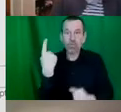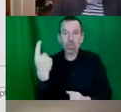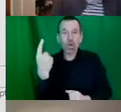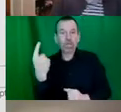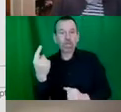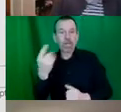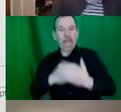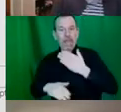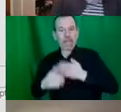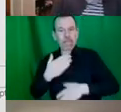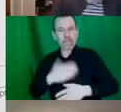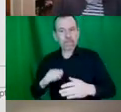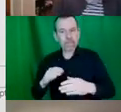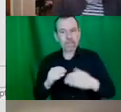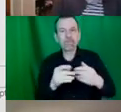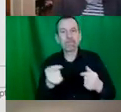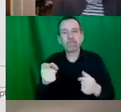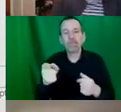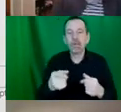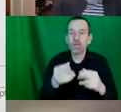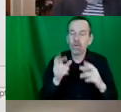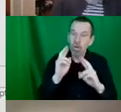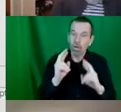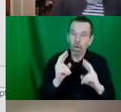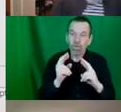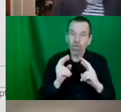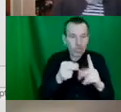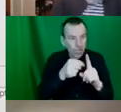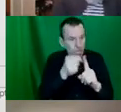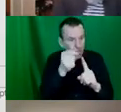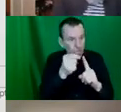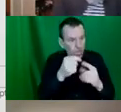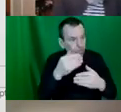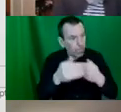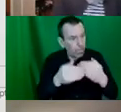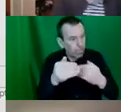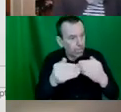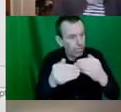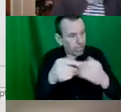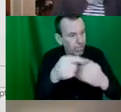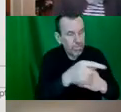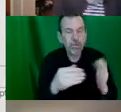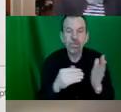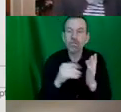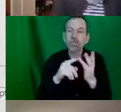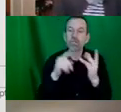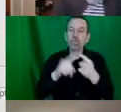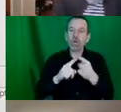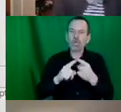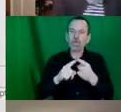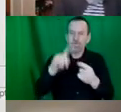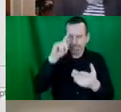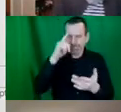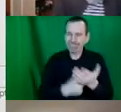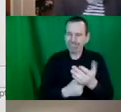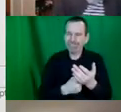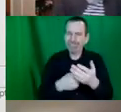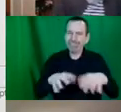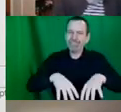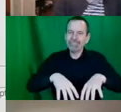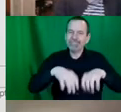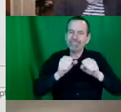basis, seeing how I've hopefully improved as my internship has progressed. Zoe and I decided at the beginning that I should rate myself against my